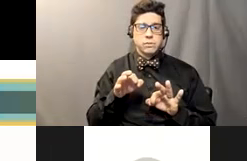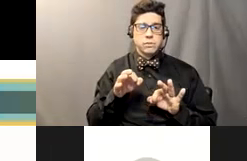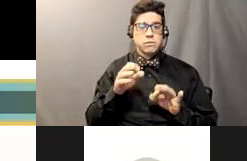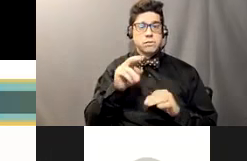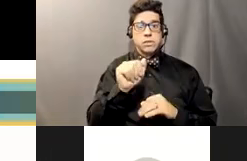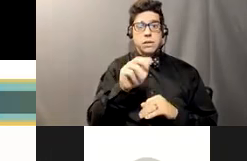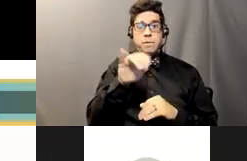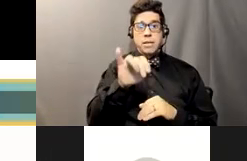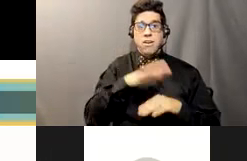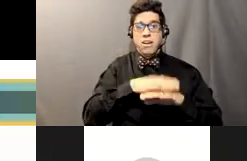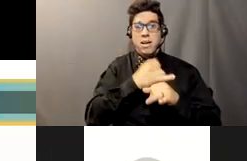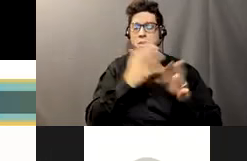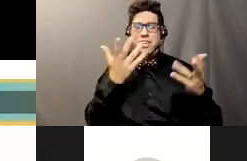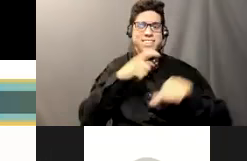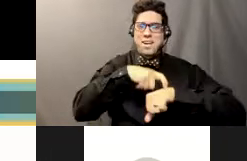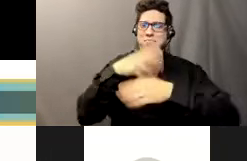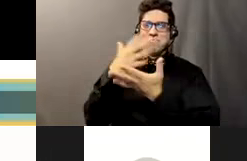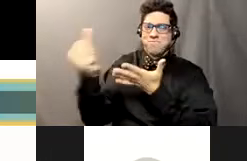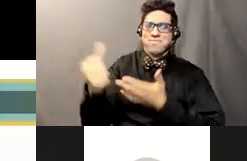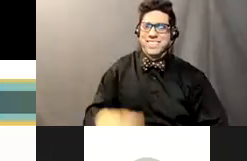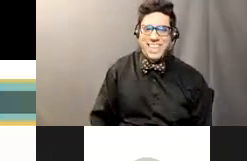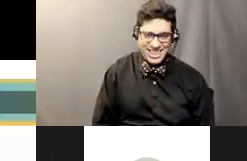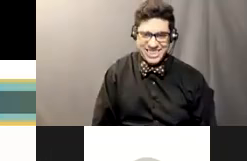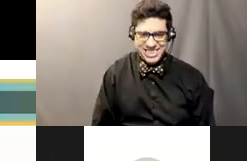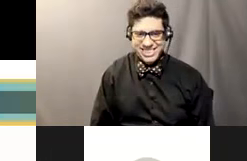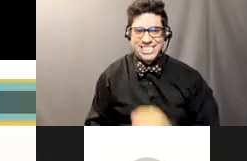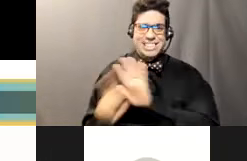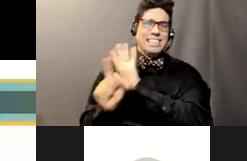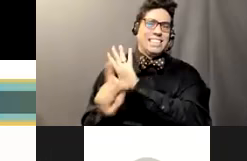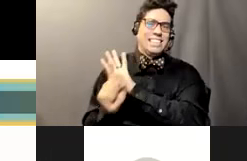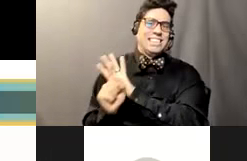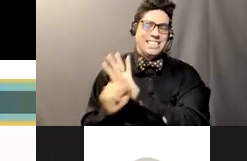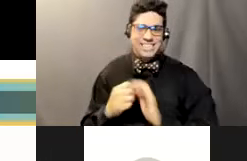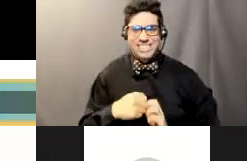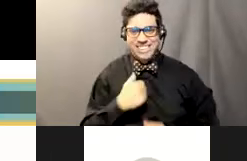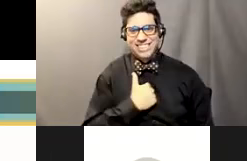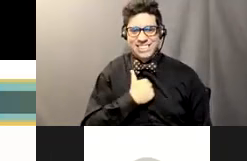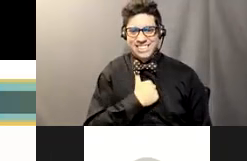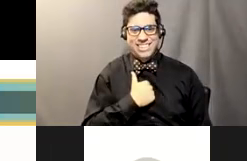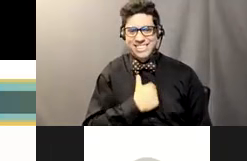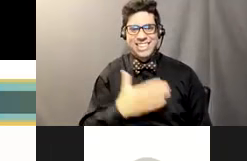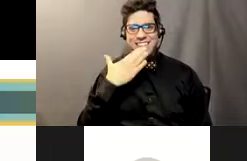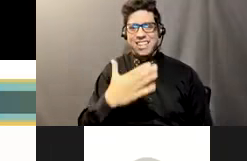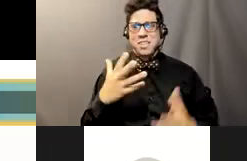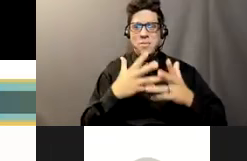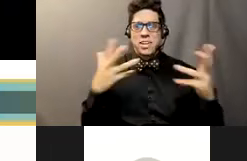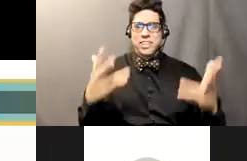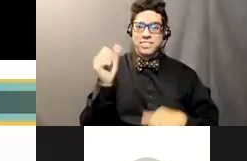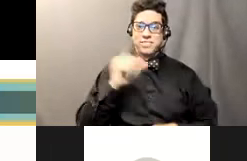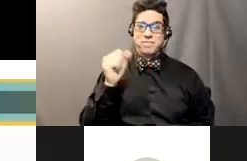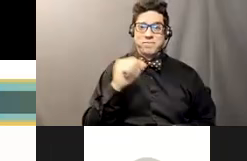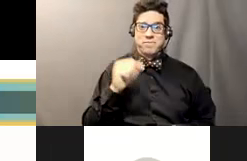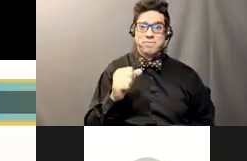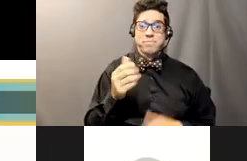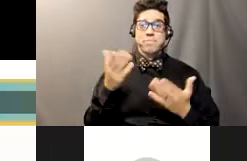that's time, Matt. That's time, okay. Ooh. So, oh, the buzzer, thank you. That's your time. Okay, thank you so much. And so, yeah, here's the